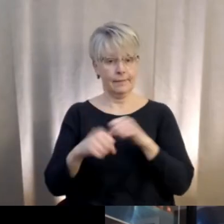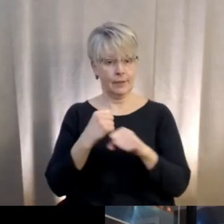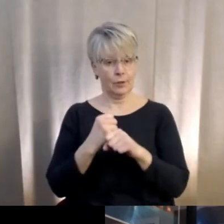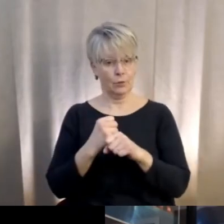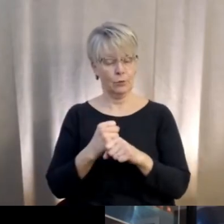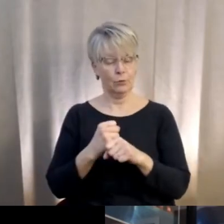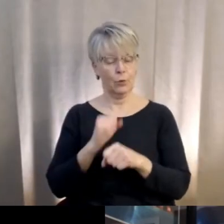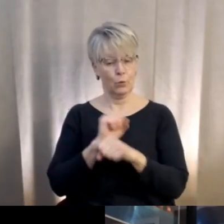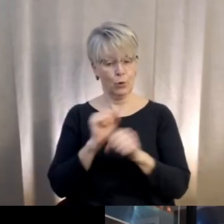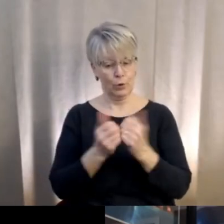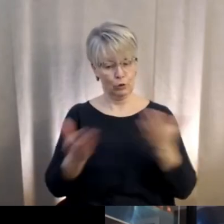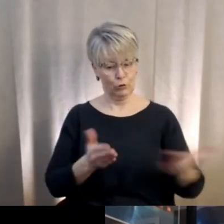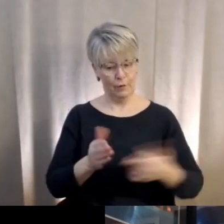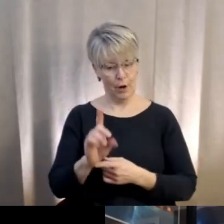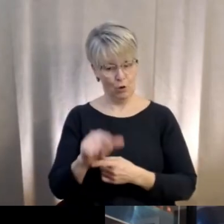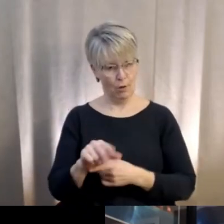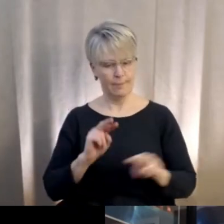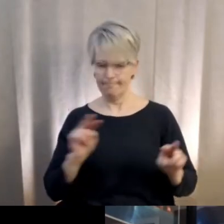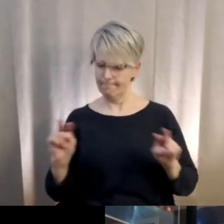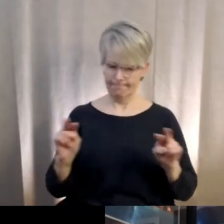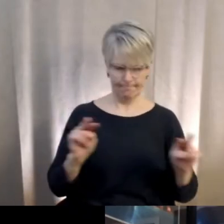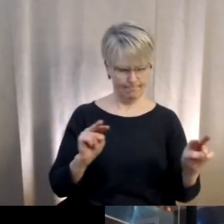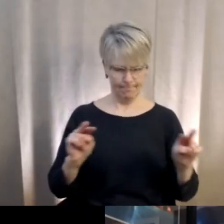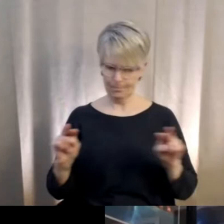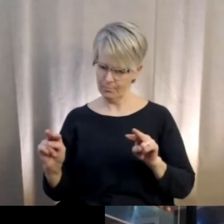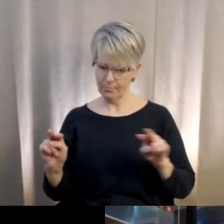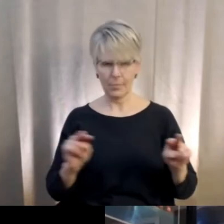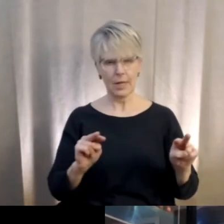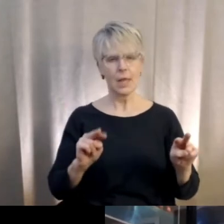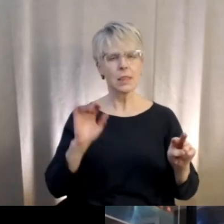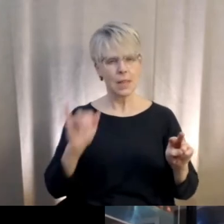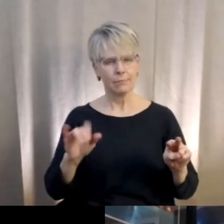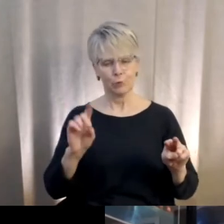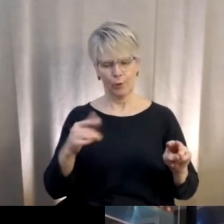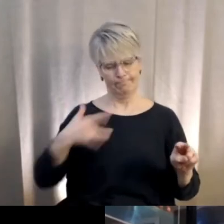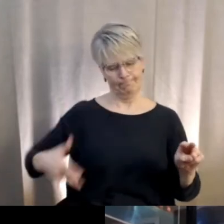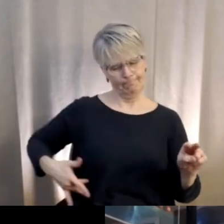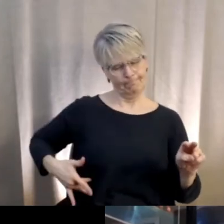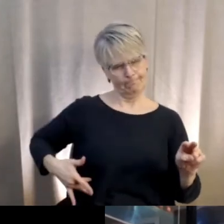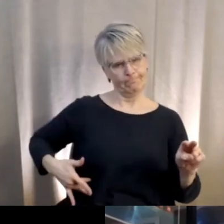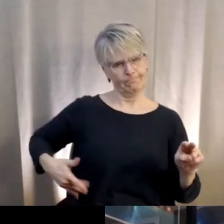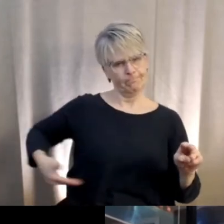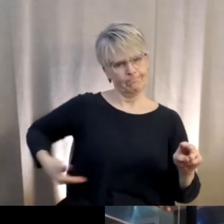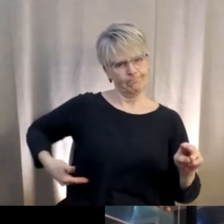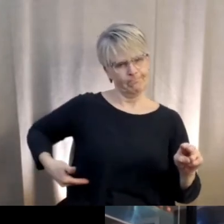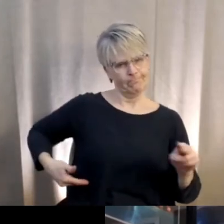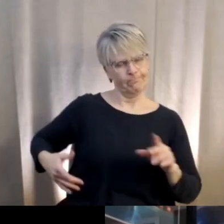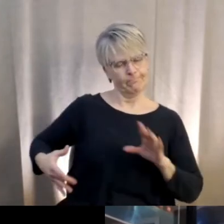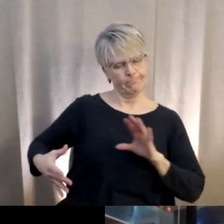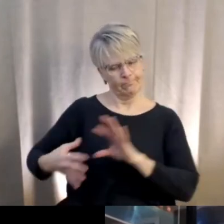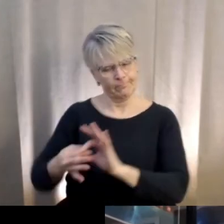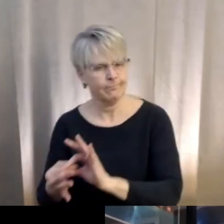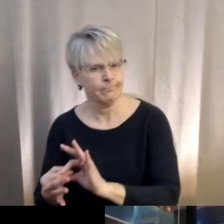dogs that is I've really been drawn to is kind of like the empathy, because not every dog will want to run